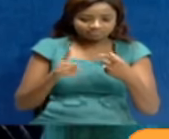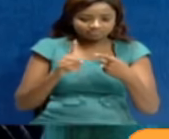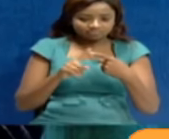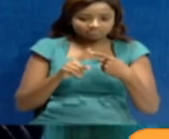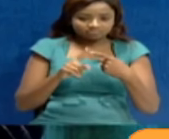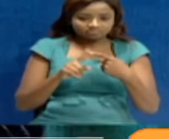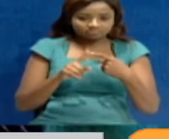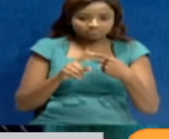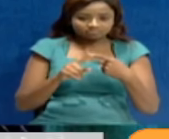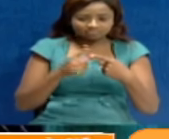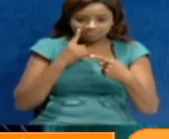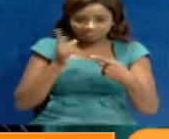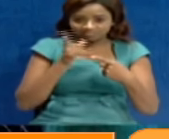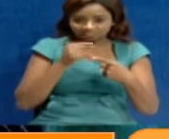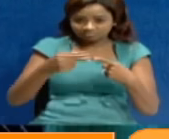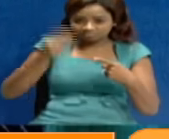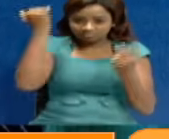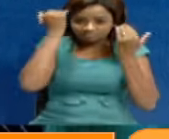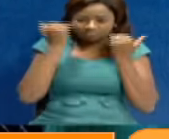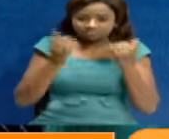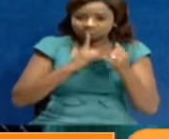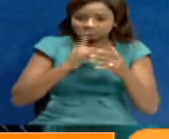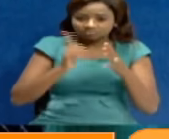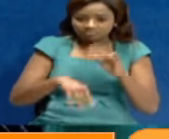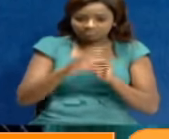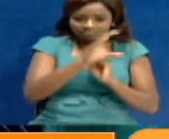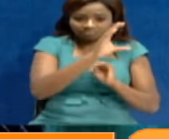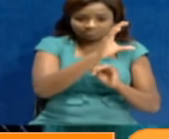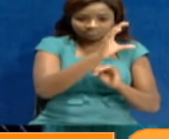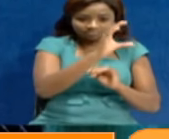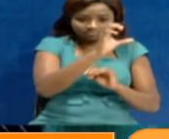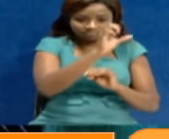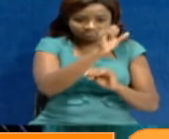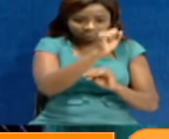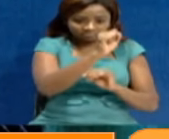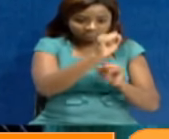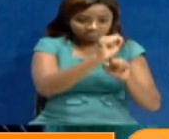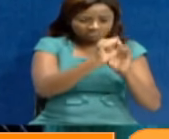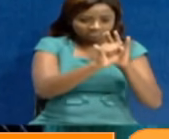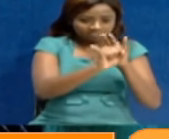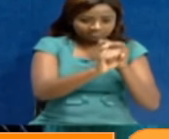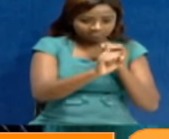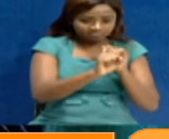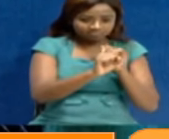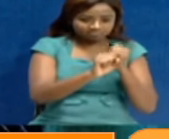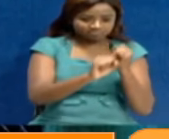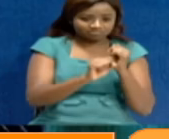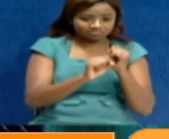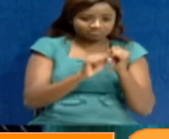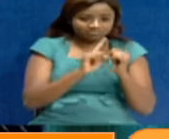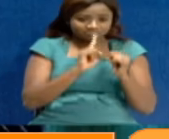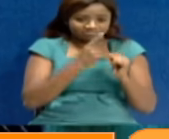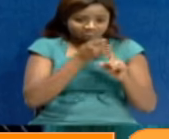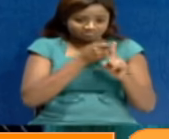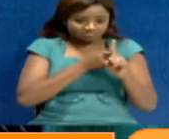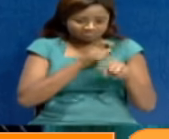is the part that the High Court judge has said cabinet secretaries who transitioned from President Uhuru Kenyatta's first term, the